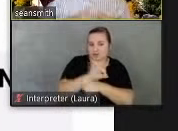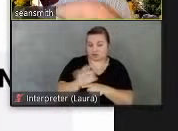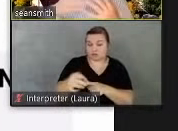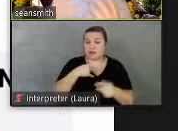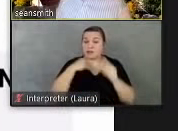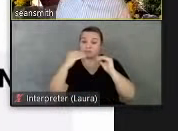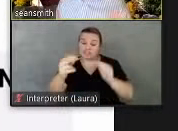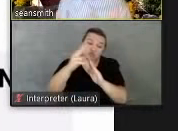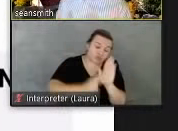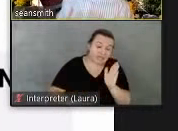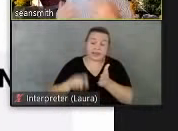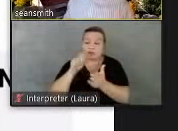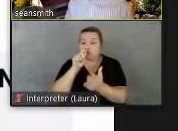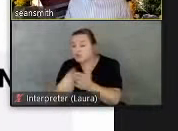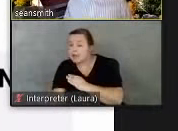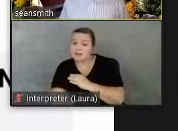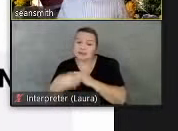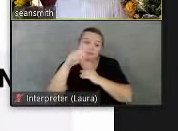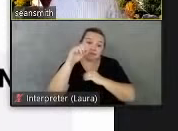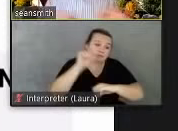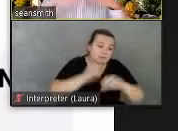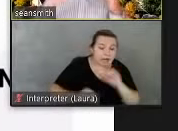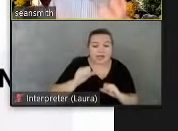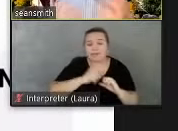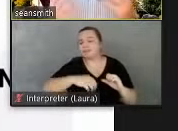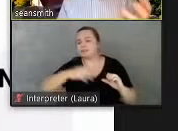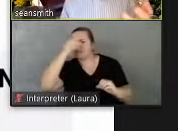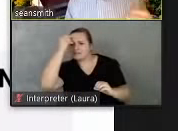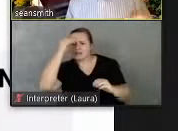I'm teaching science, and things of that nature. I don't have a